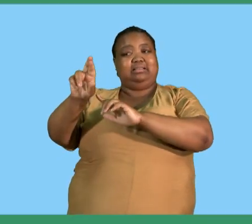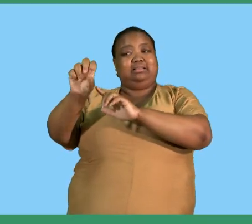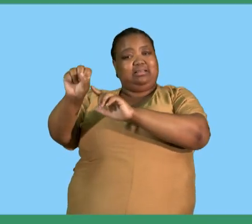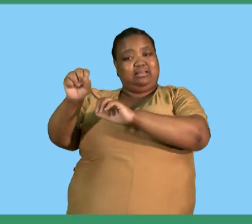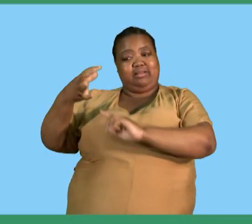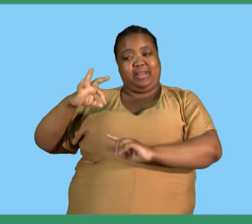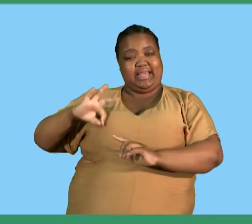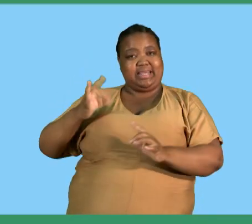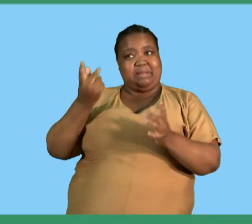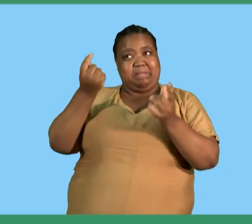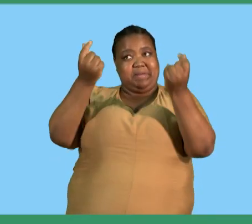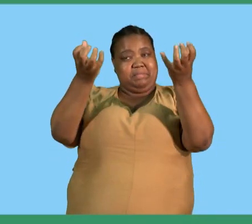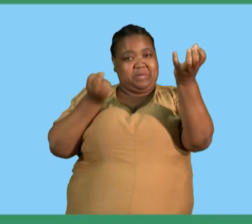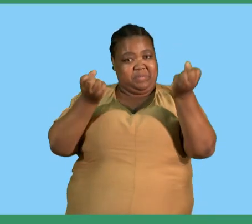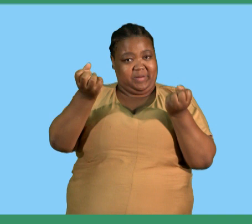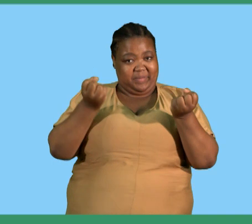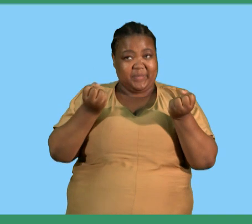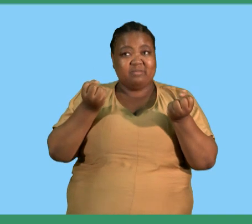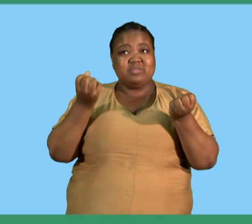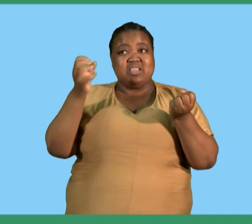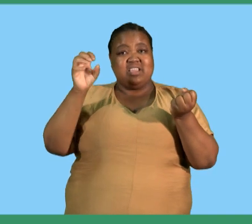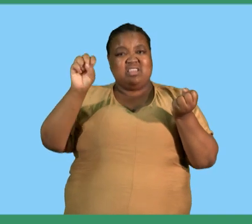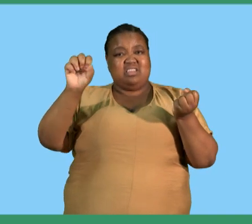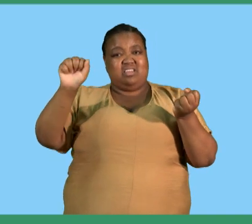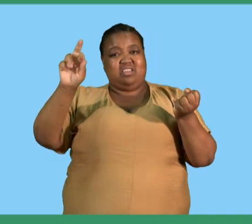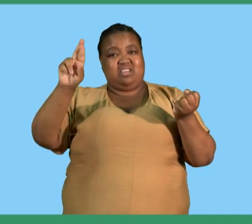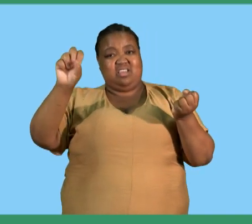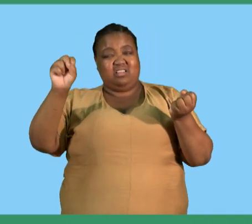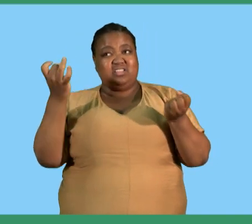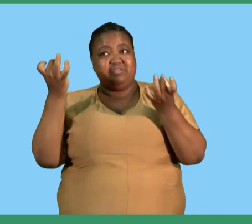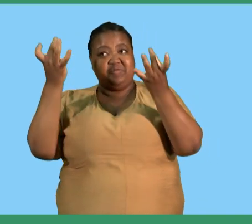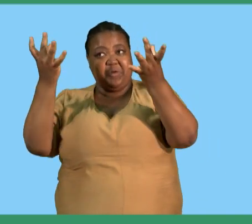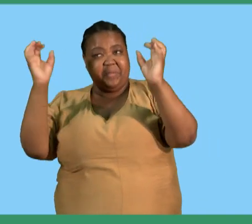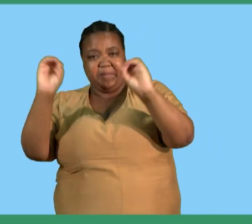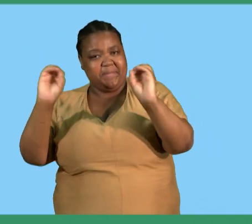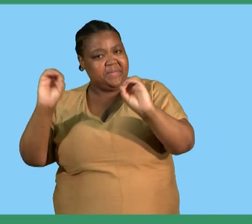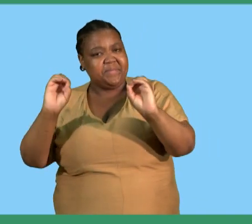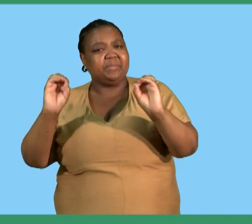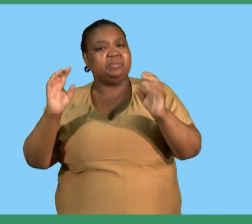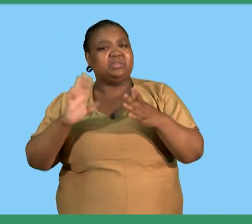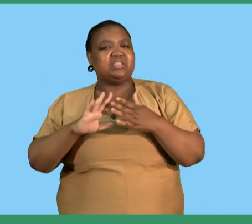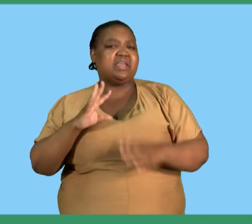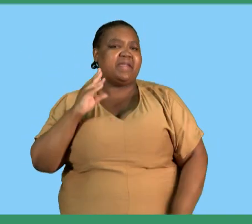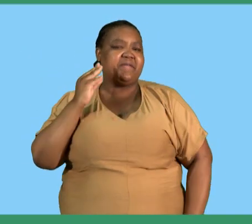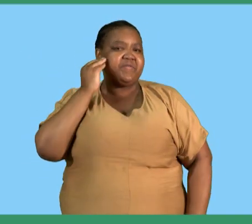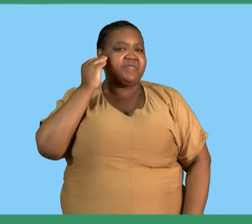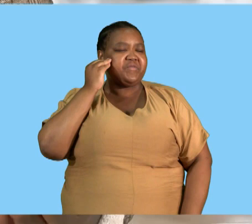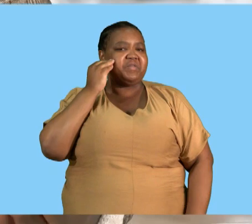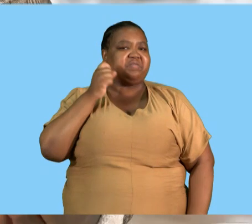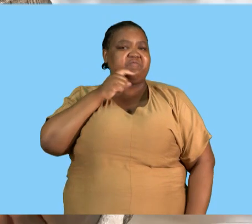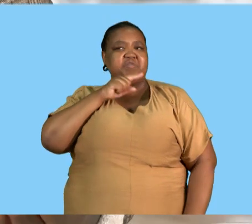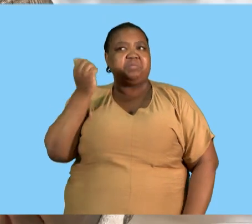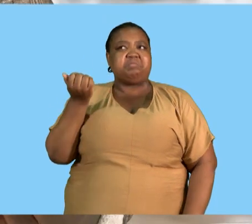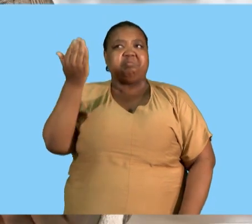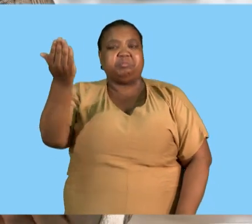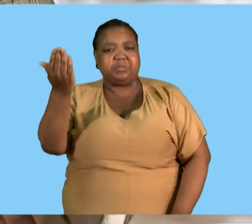So you're basically falsifying the information or falsifying the business statements. You're telling them false information in